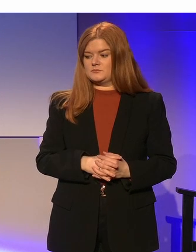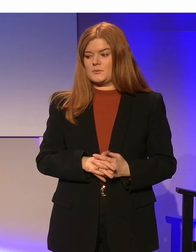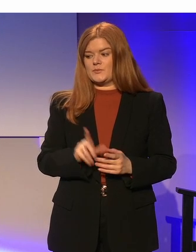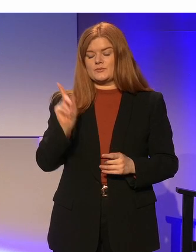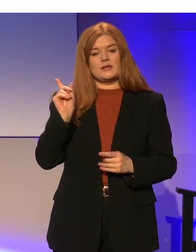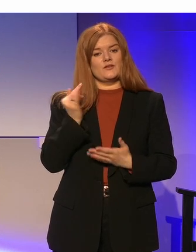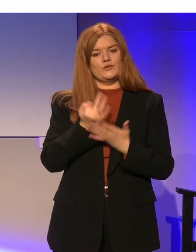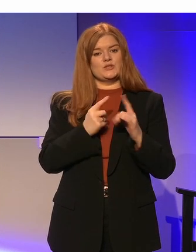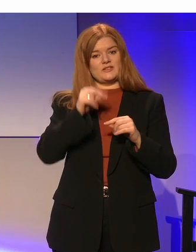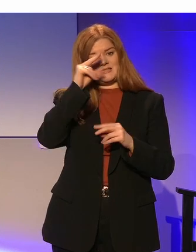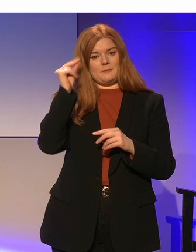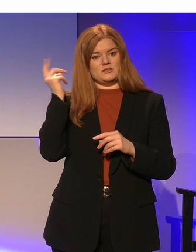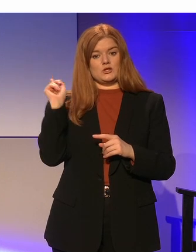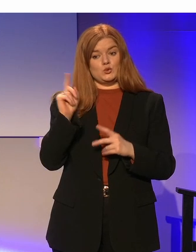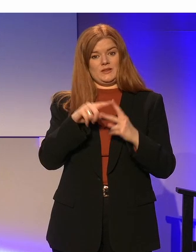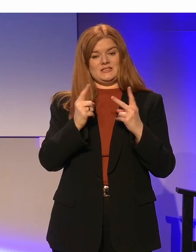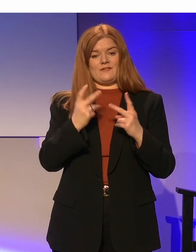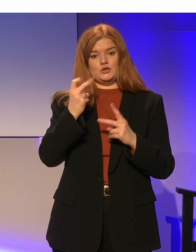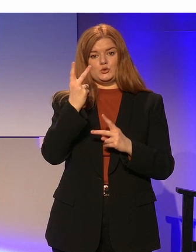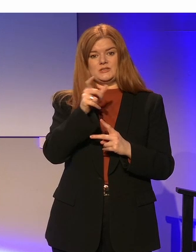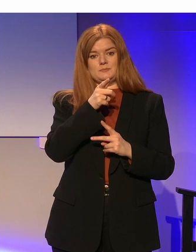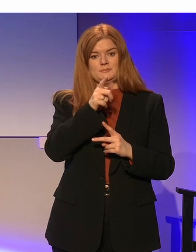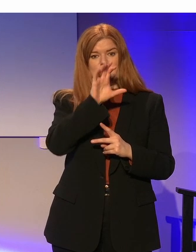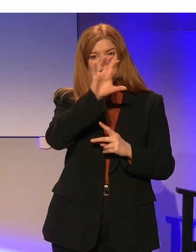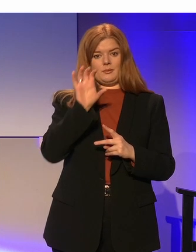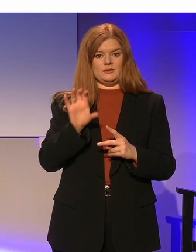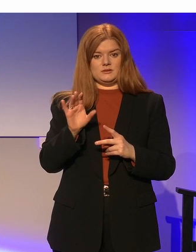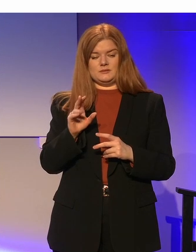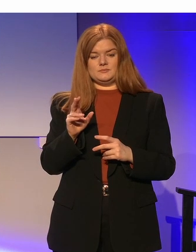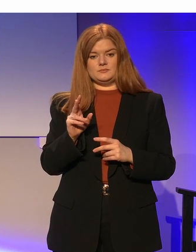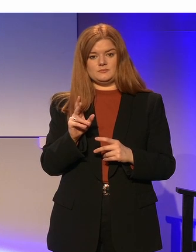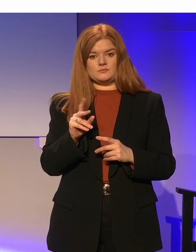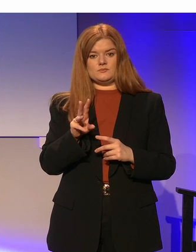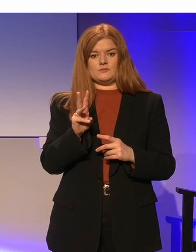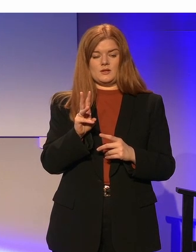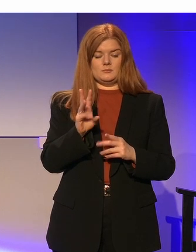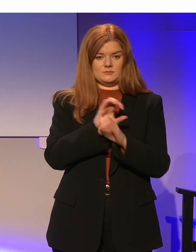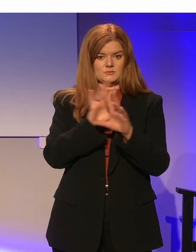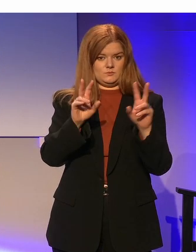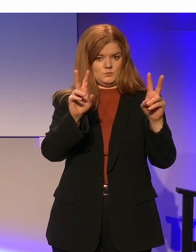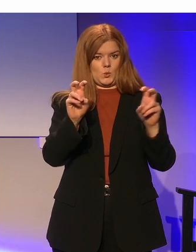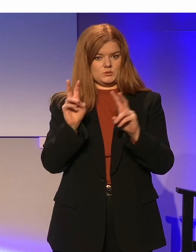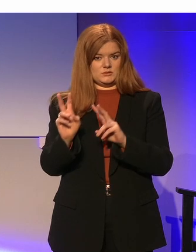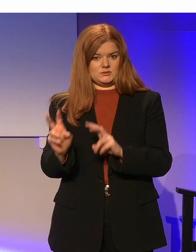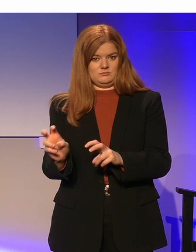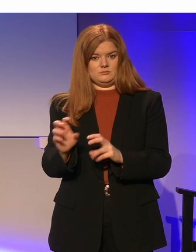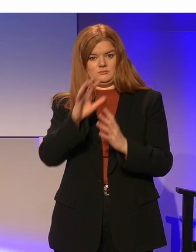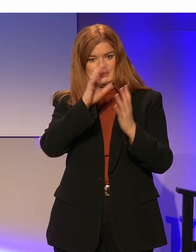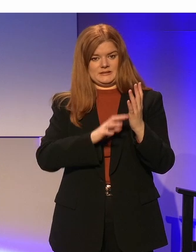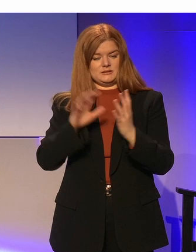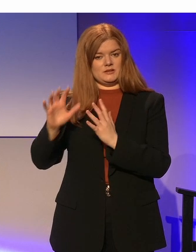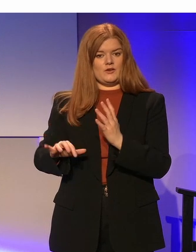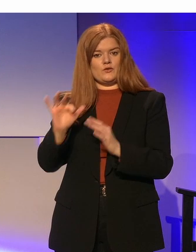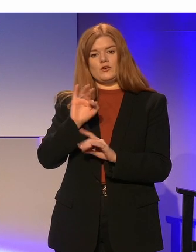here's a couple of examples. So on this slide we have 2 speech bubbles with word for word